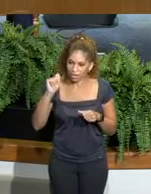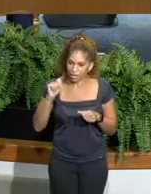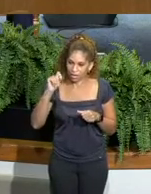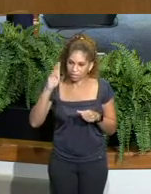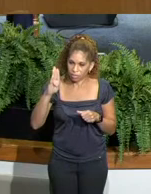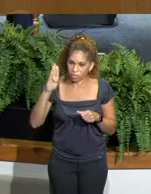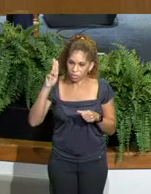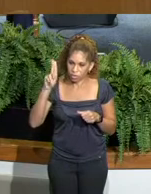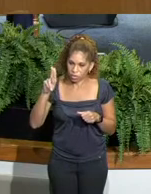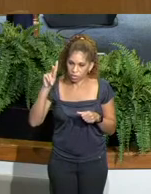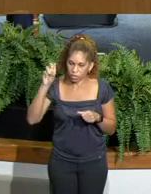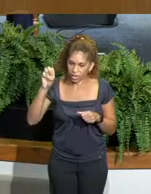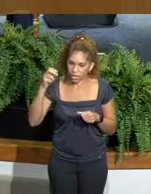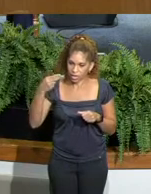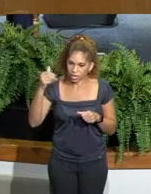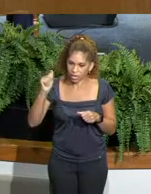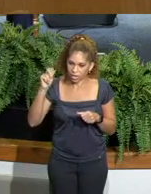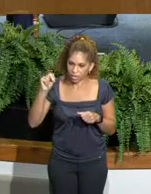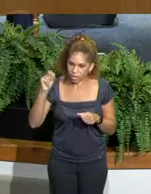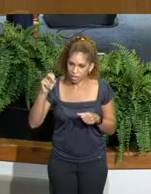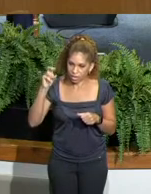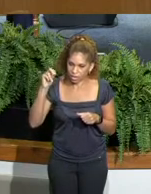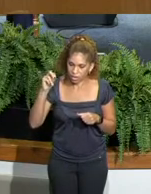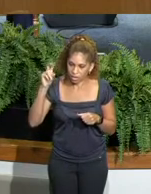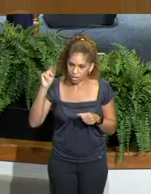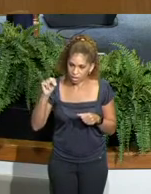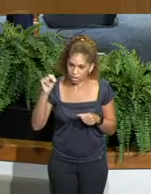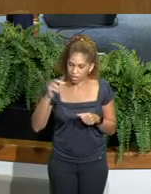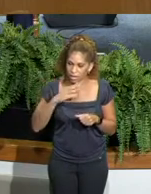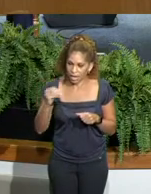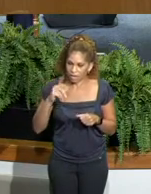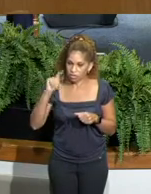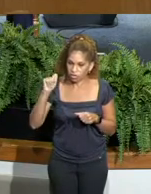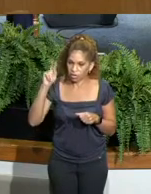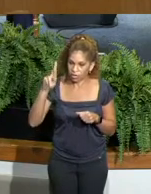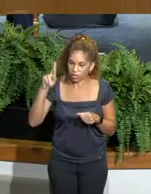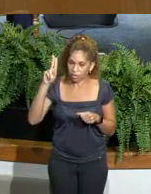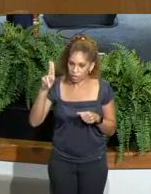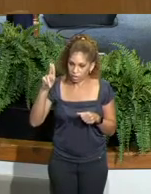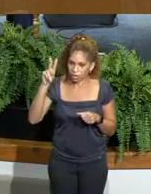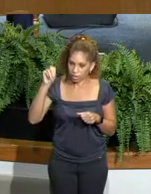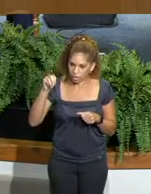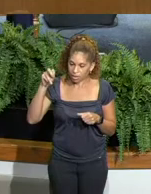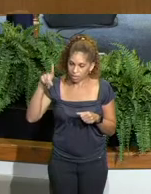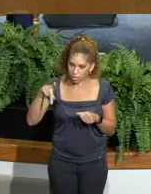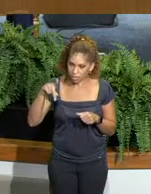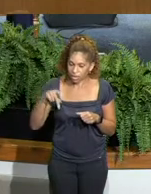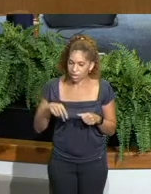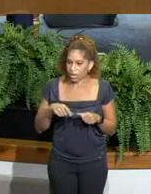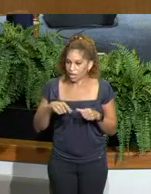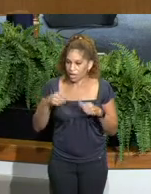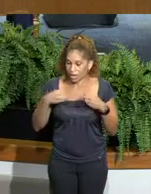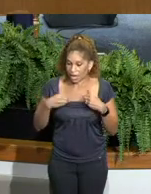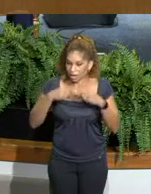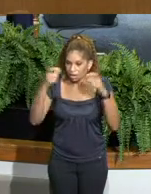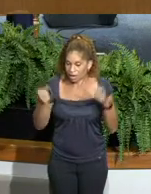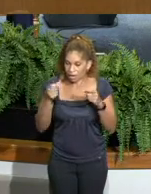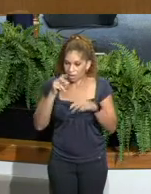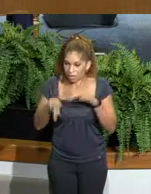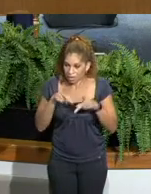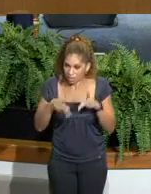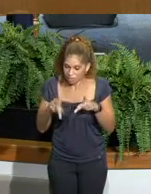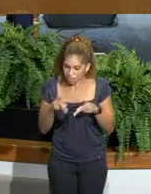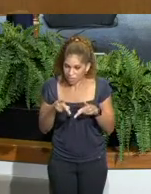just charismatized it and pushed it with media savvy and got billions of folk to invest in it as long as they got their